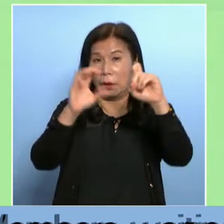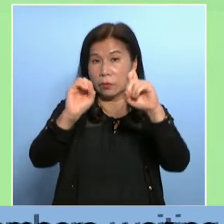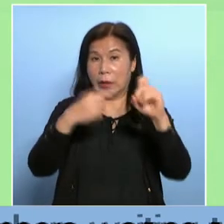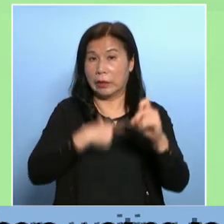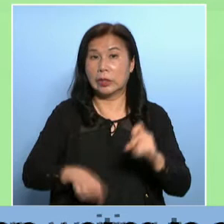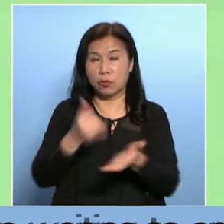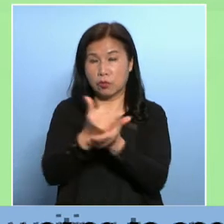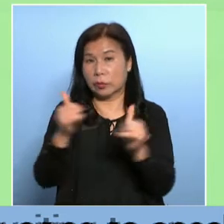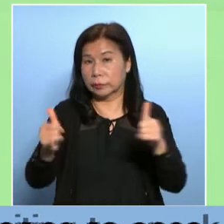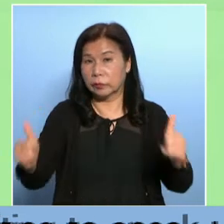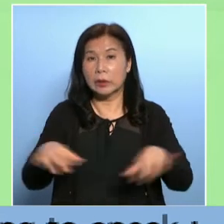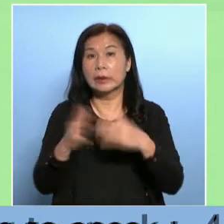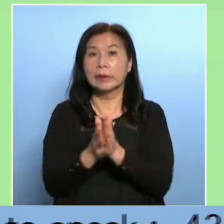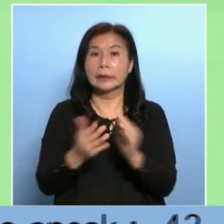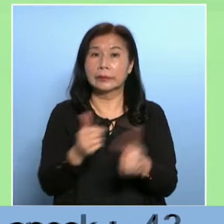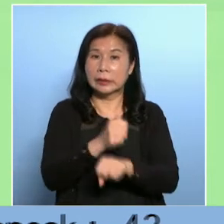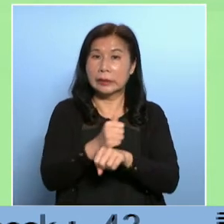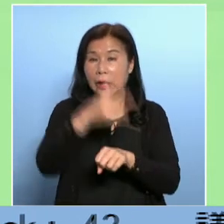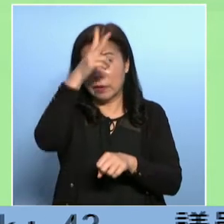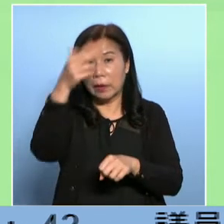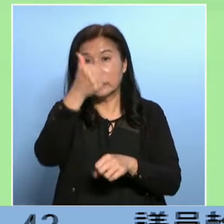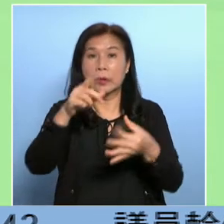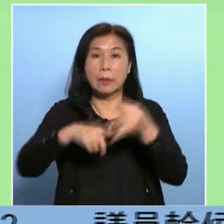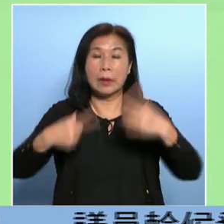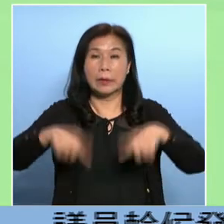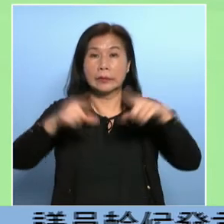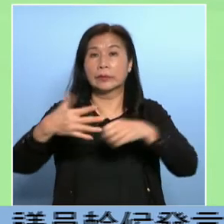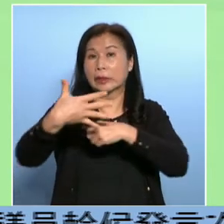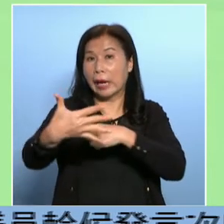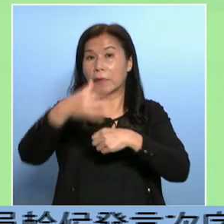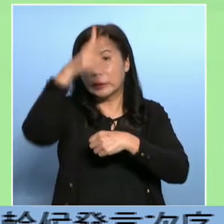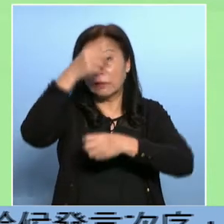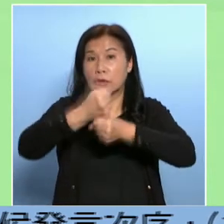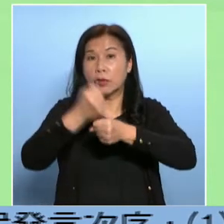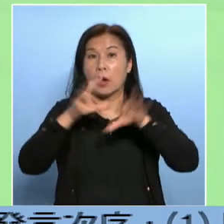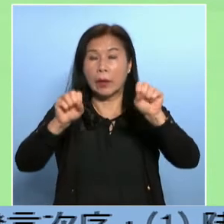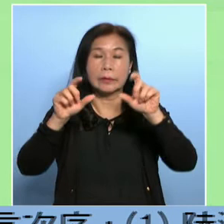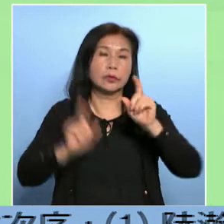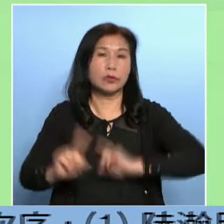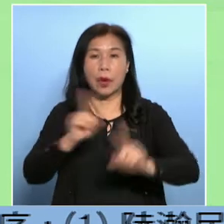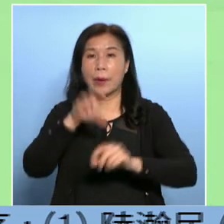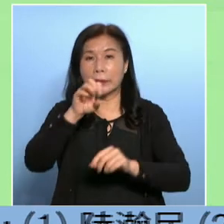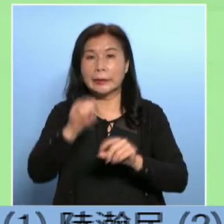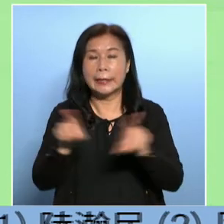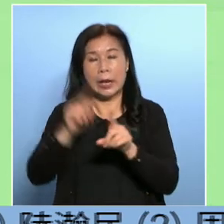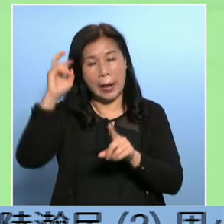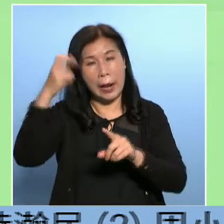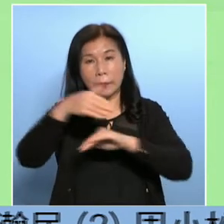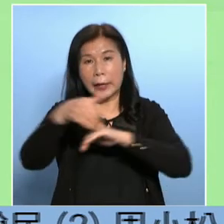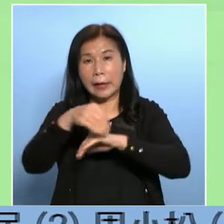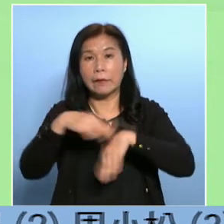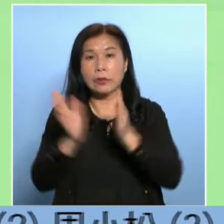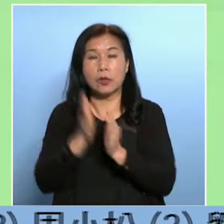term LegCo has 90 members. We shall take this opportunity to review the fifth policy address